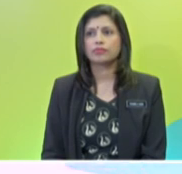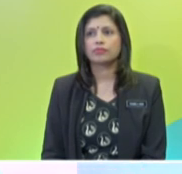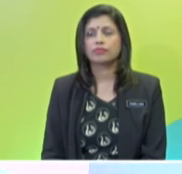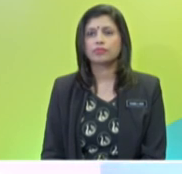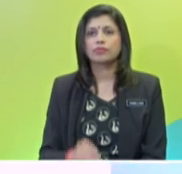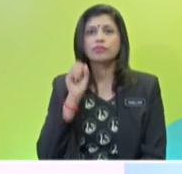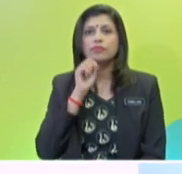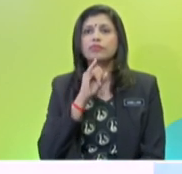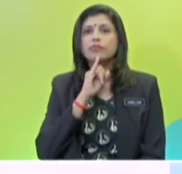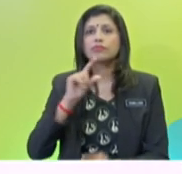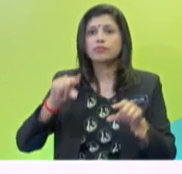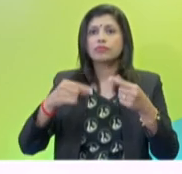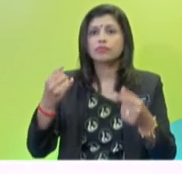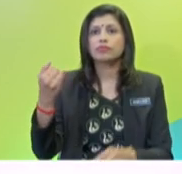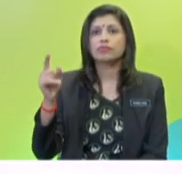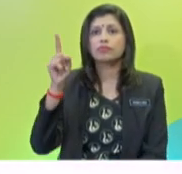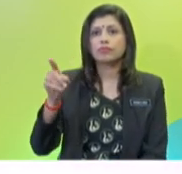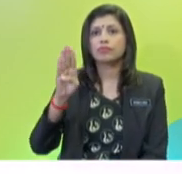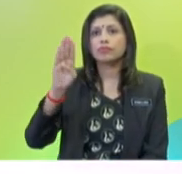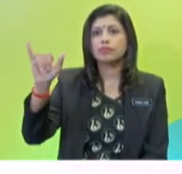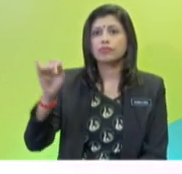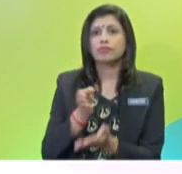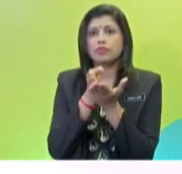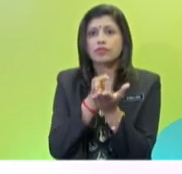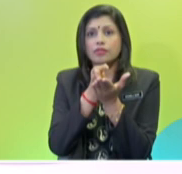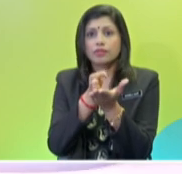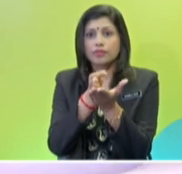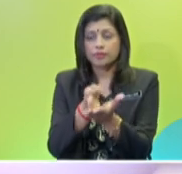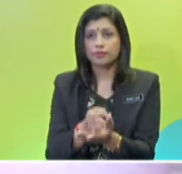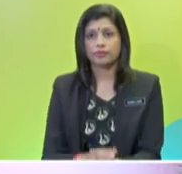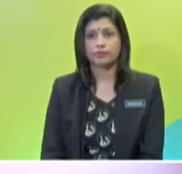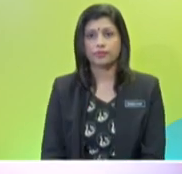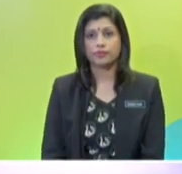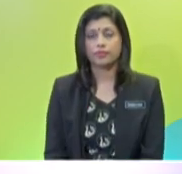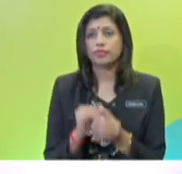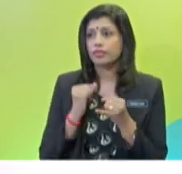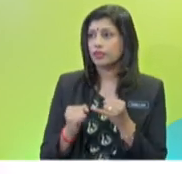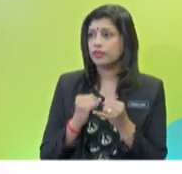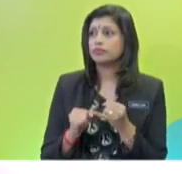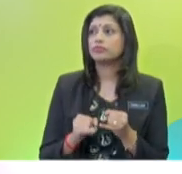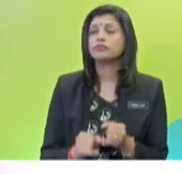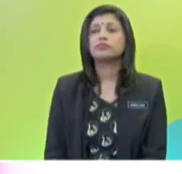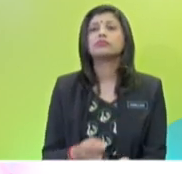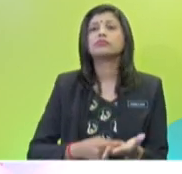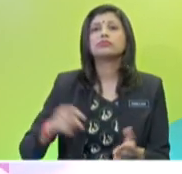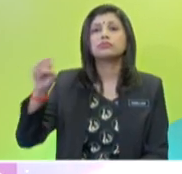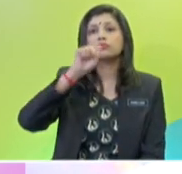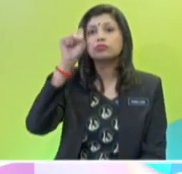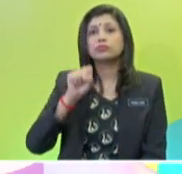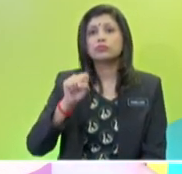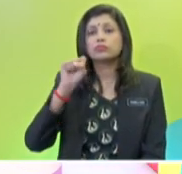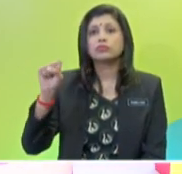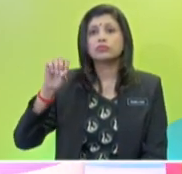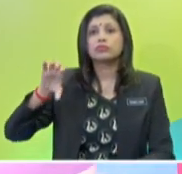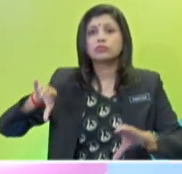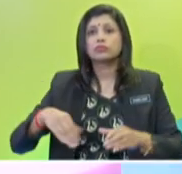She going there by ferry. By ferry. Yes, good job. And the last one. Amir, can you give your